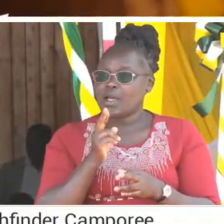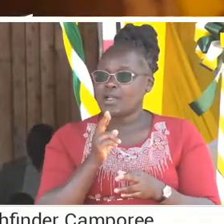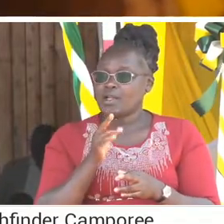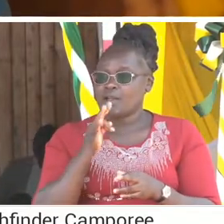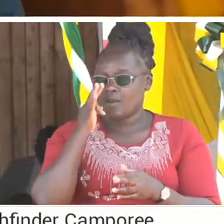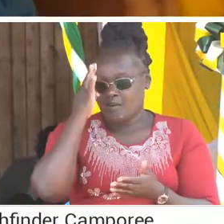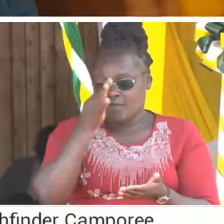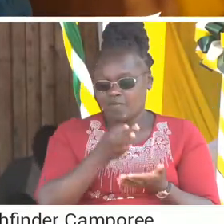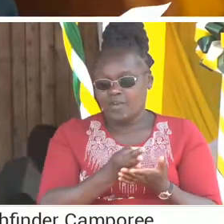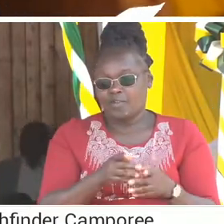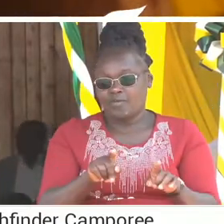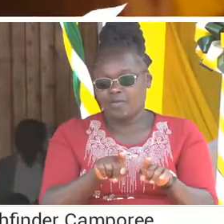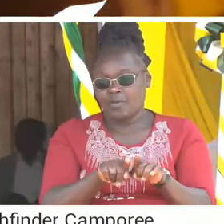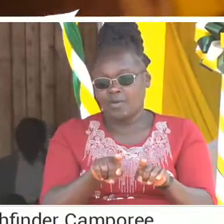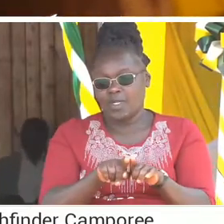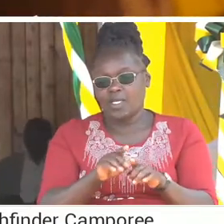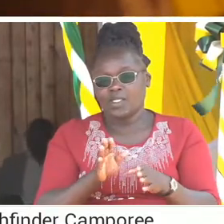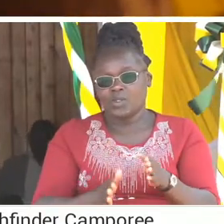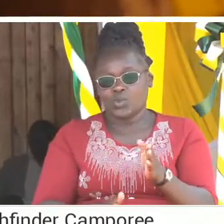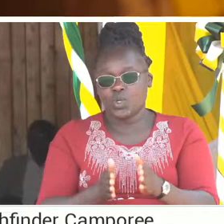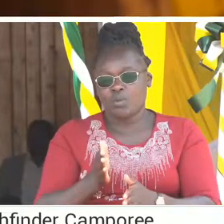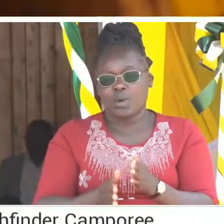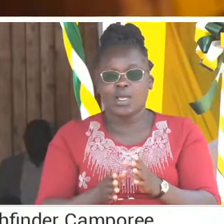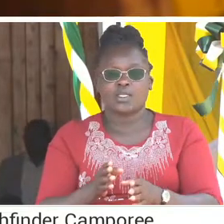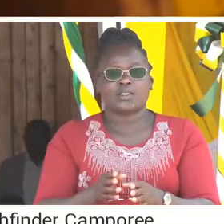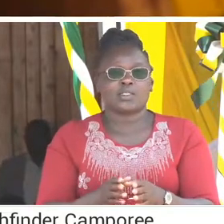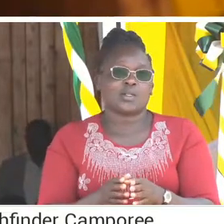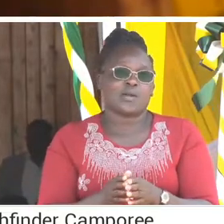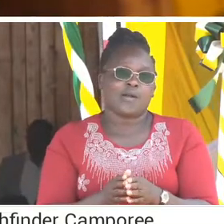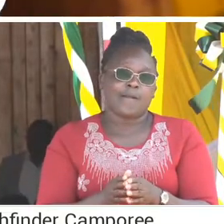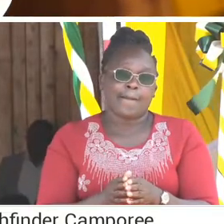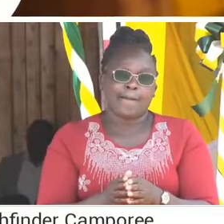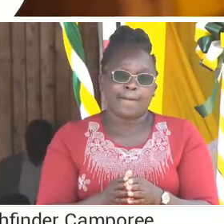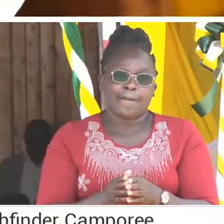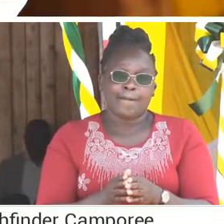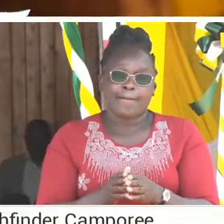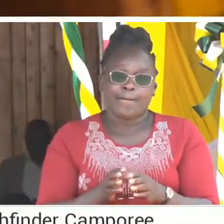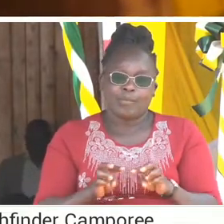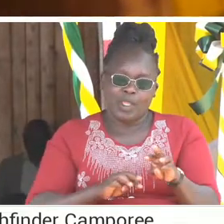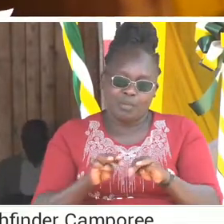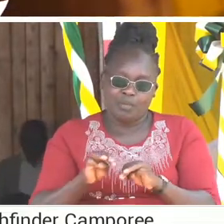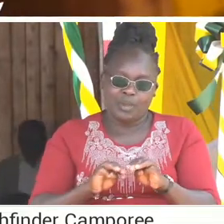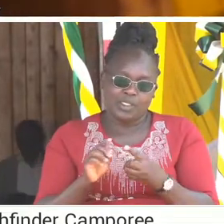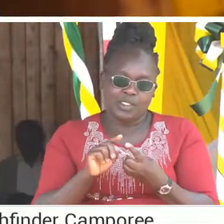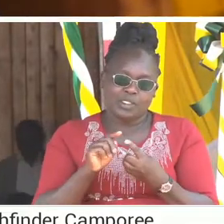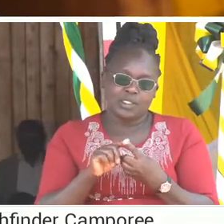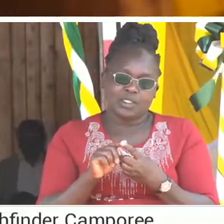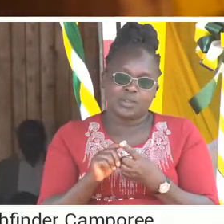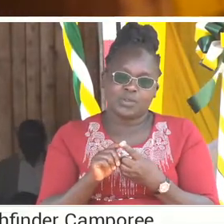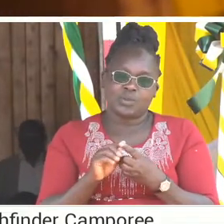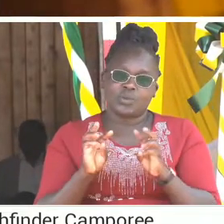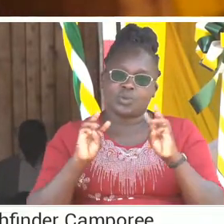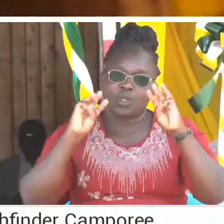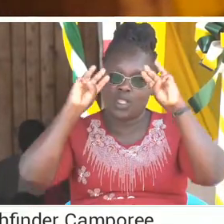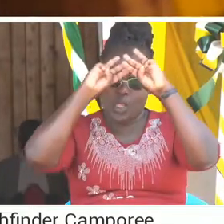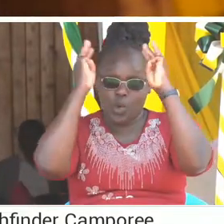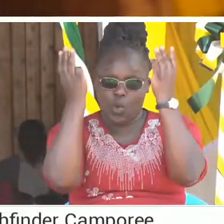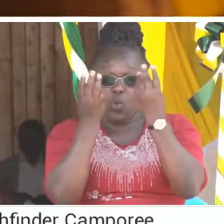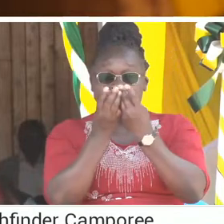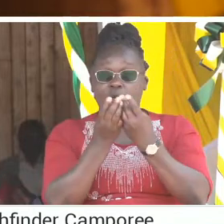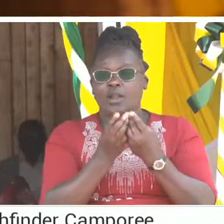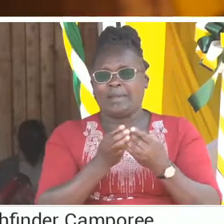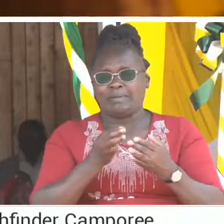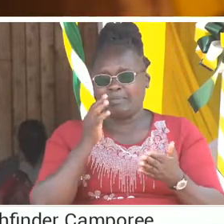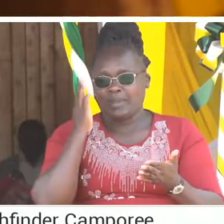in kindness, truth, and purity. A message to tell to the world, a truth that will set us